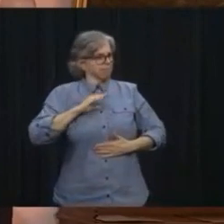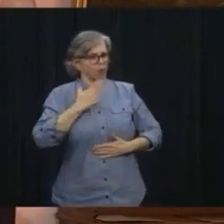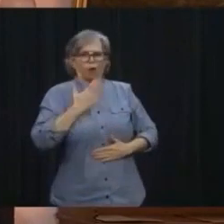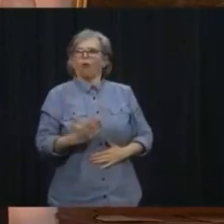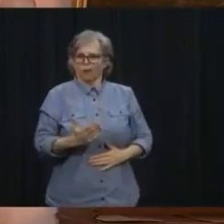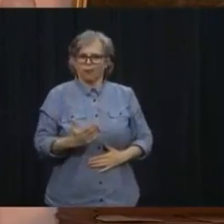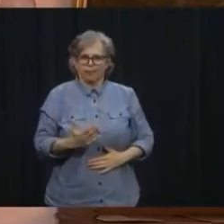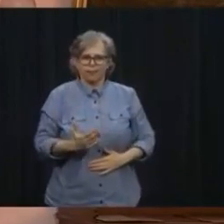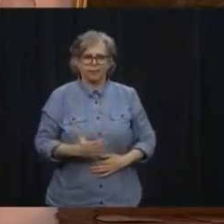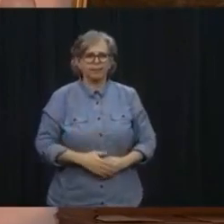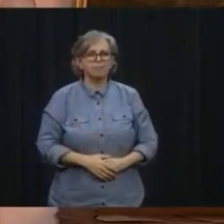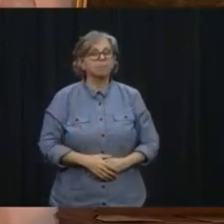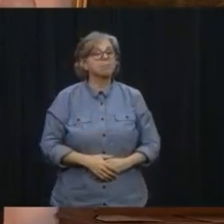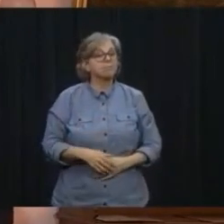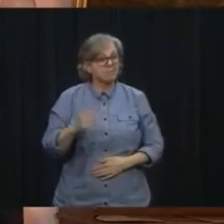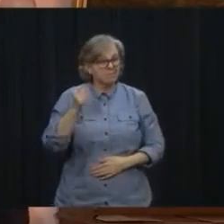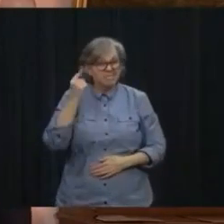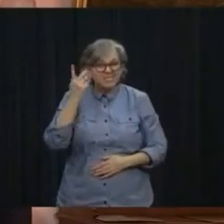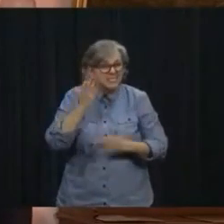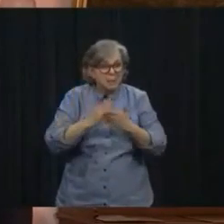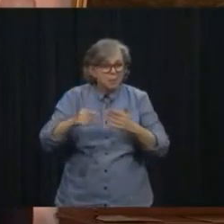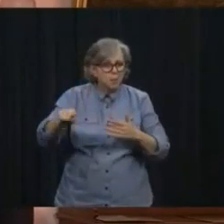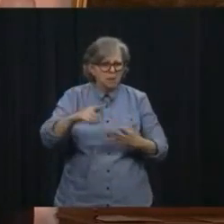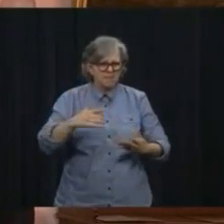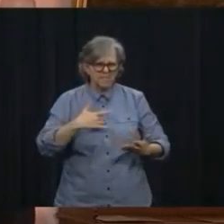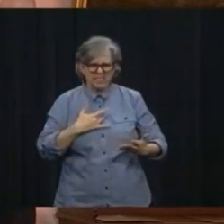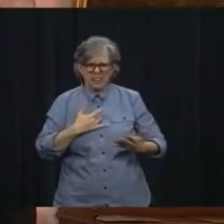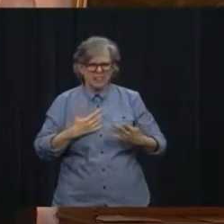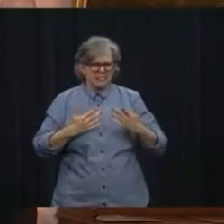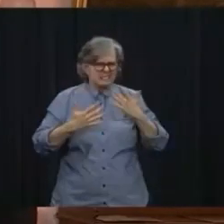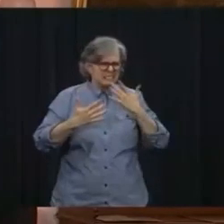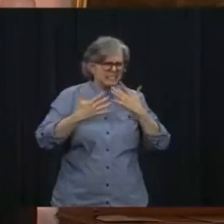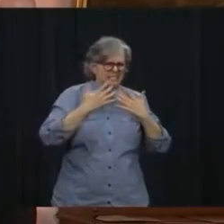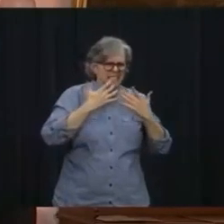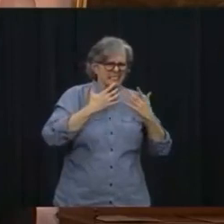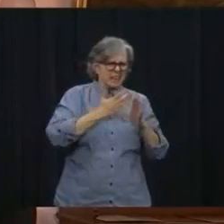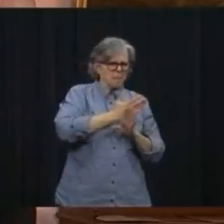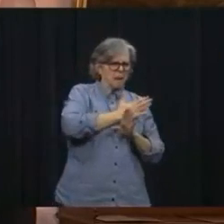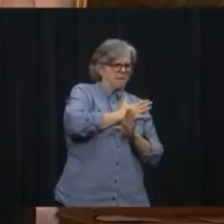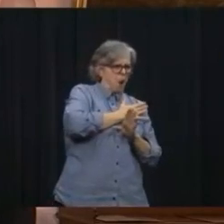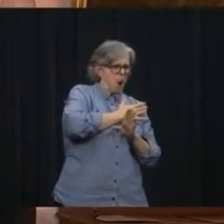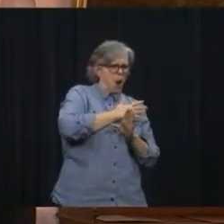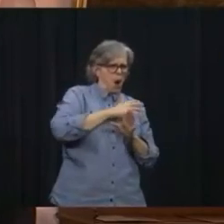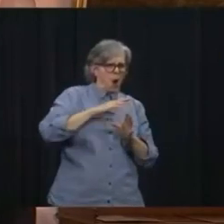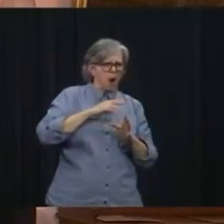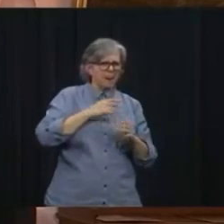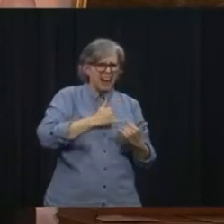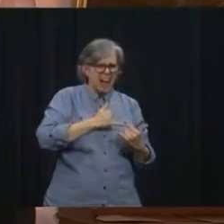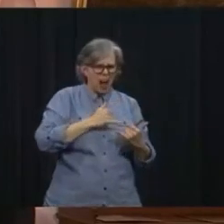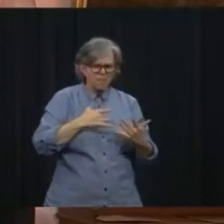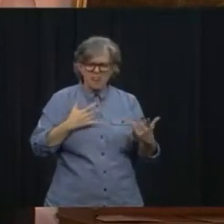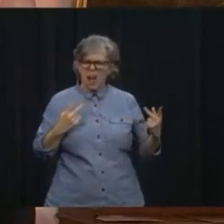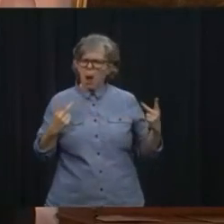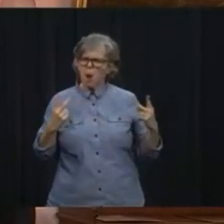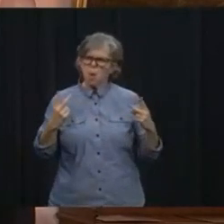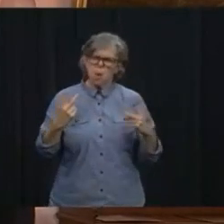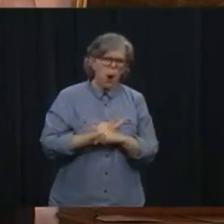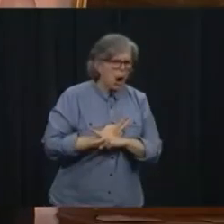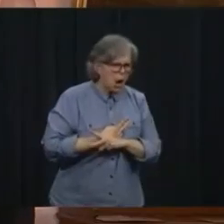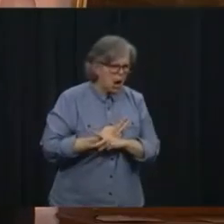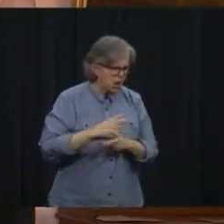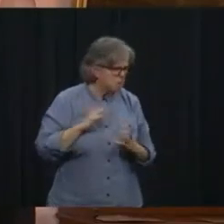Health and Addiction Services, and provides critical hotlines and resources that you would need to take care of you. And